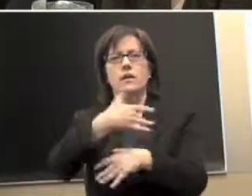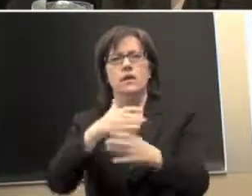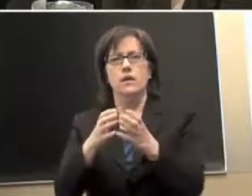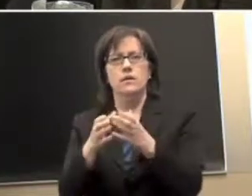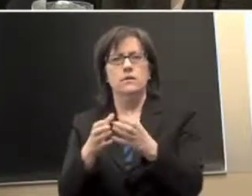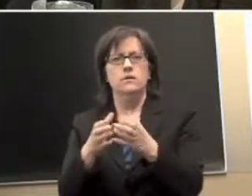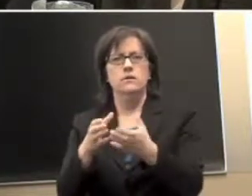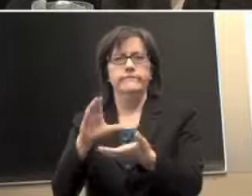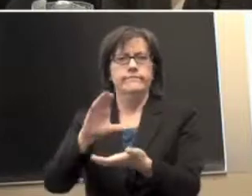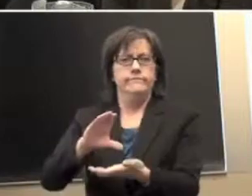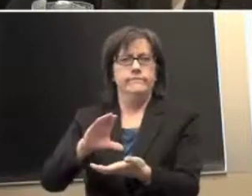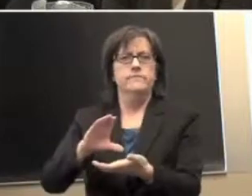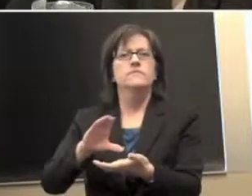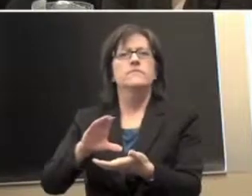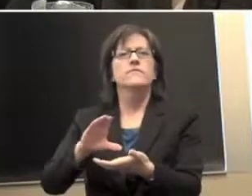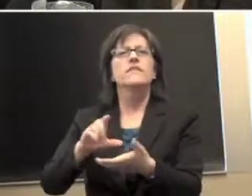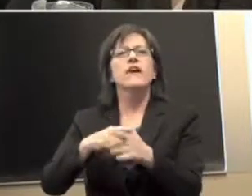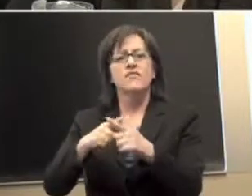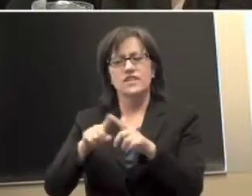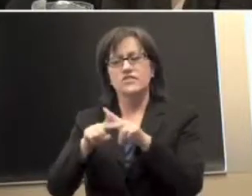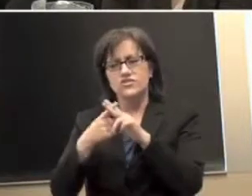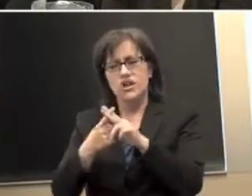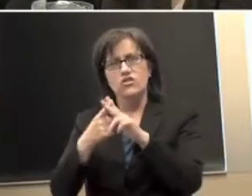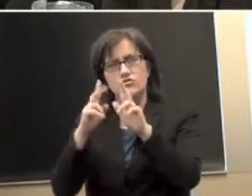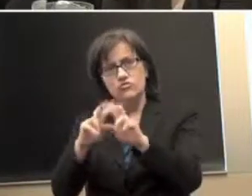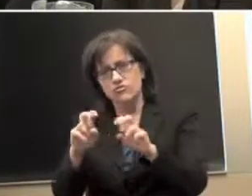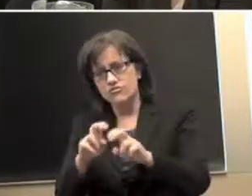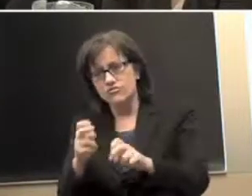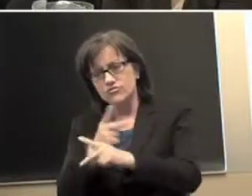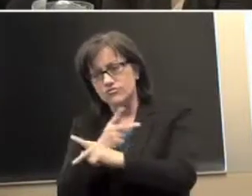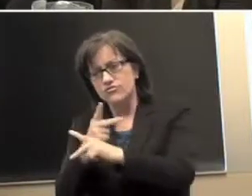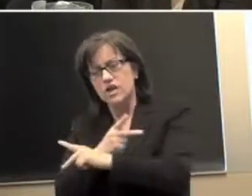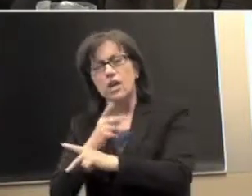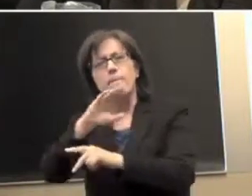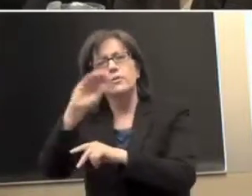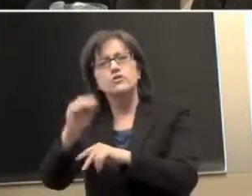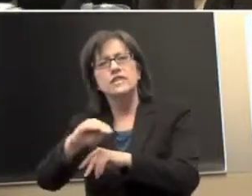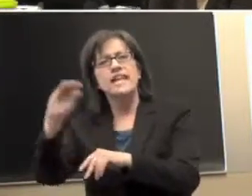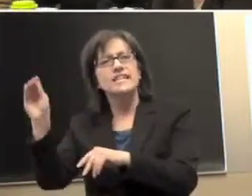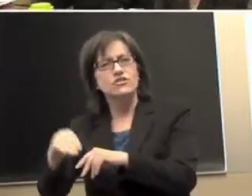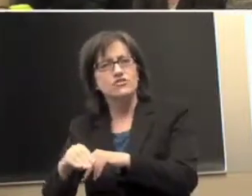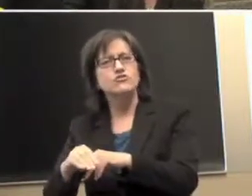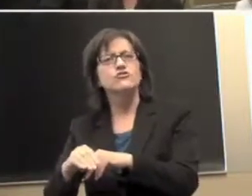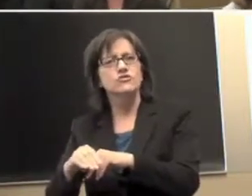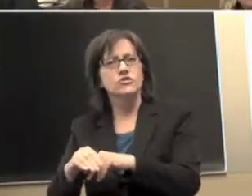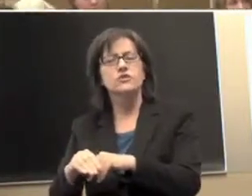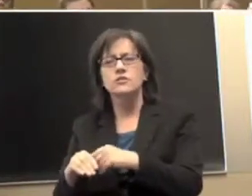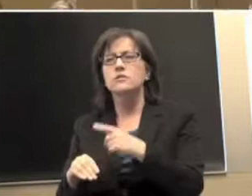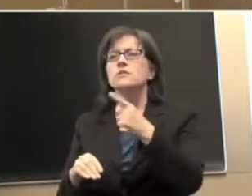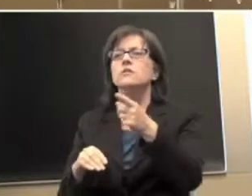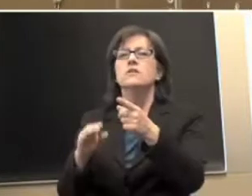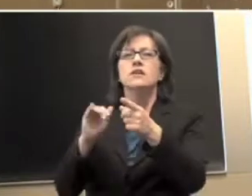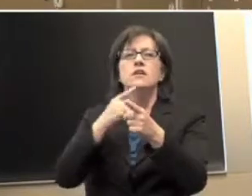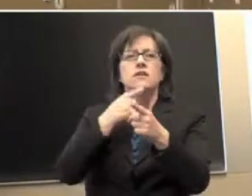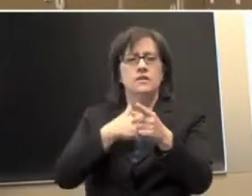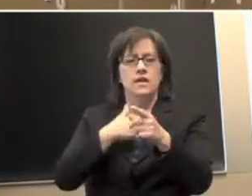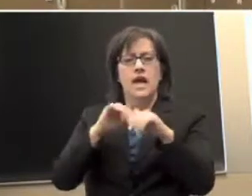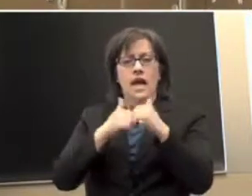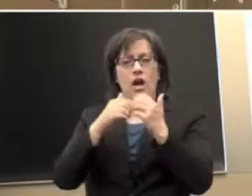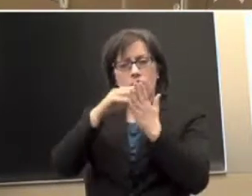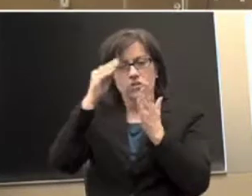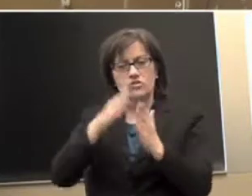start looking at percentages. Okay, so that will tell me how the student is doing in terms of my behavior as a